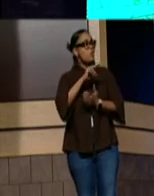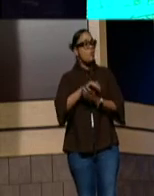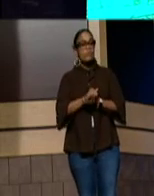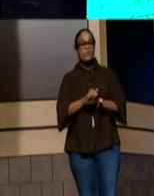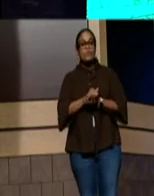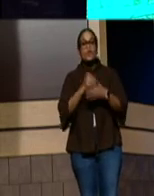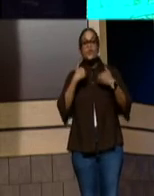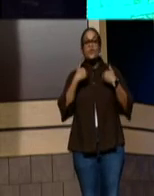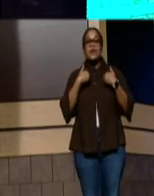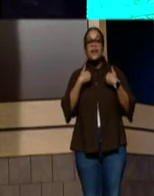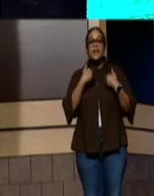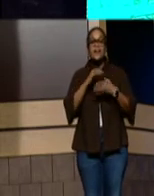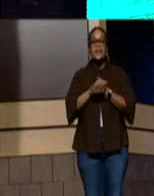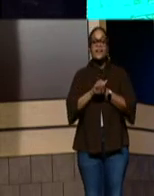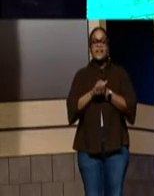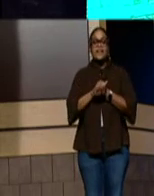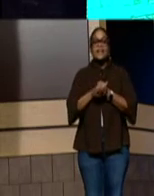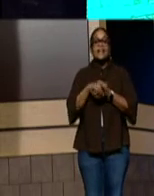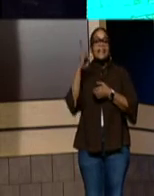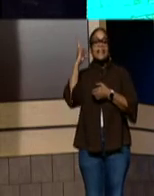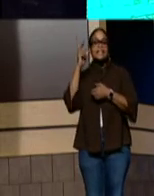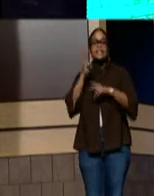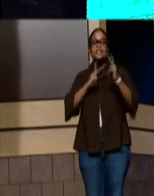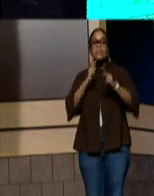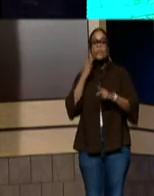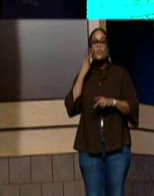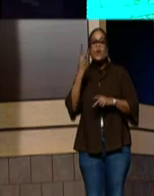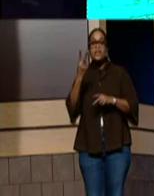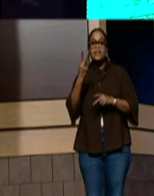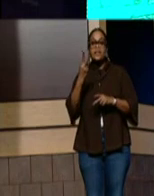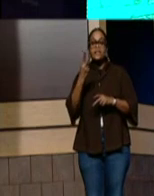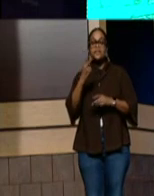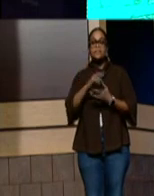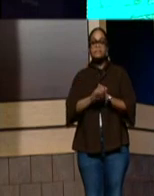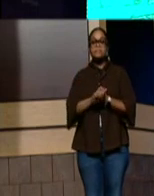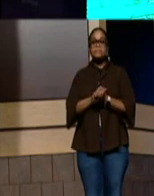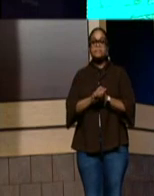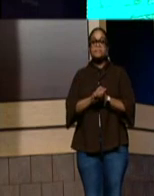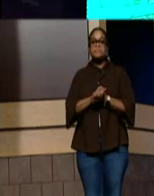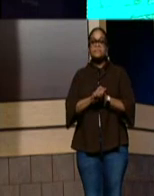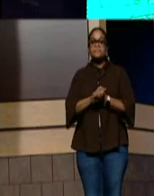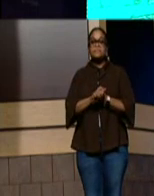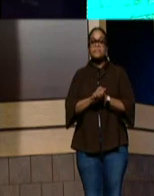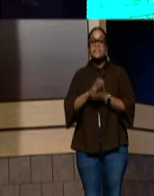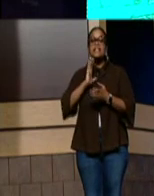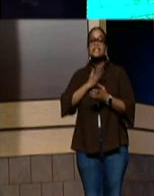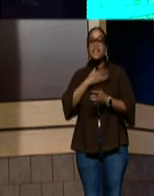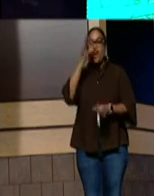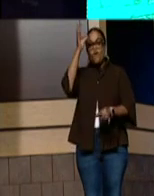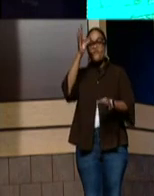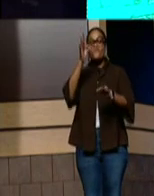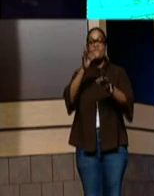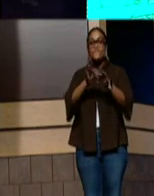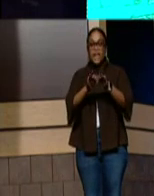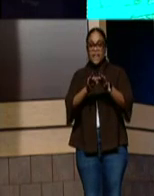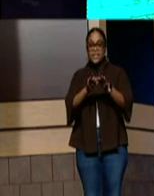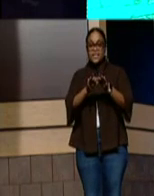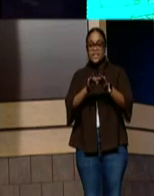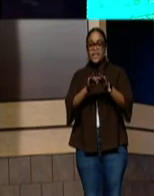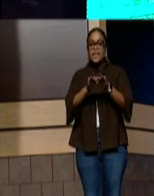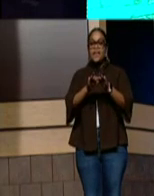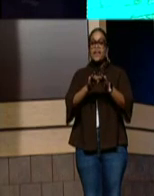chance, a full dose. Now, listen, those of you who are watching, this is crisis, and this is our faith in crisis. How do